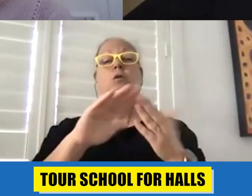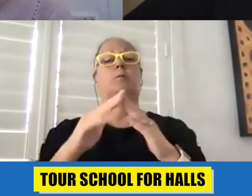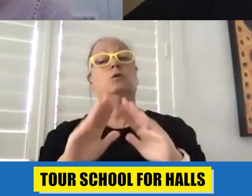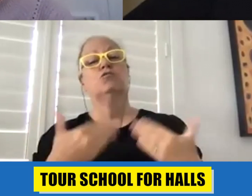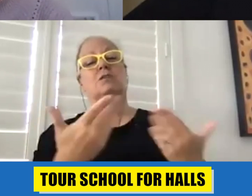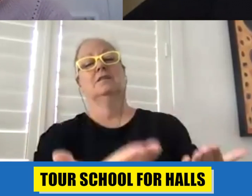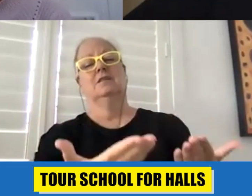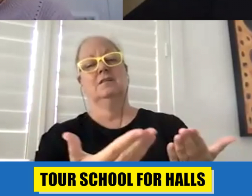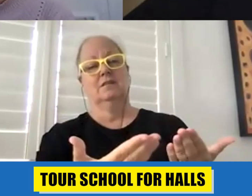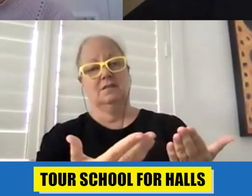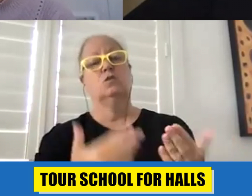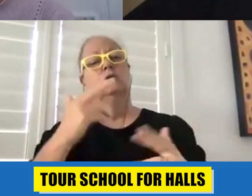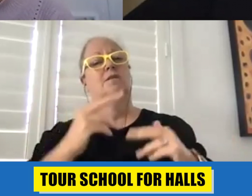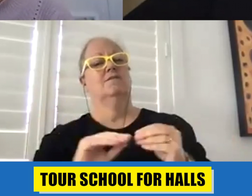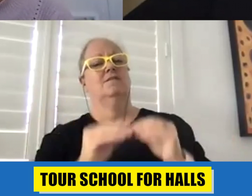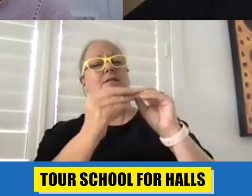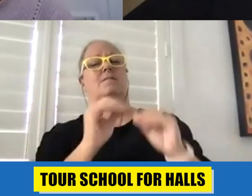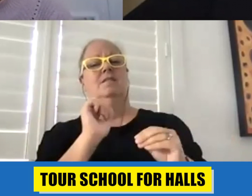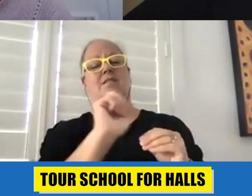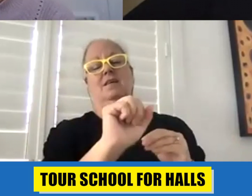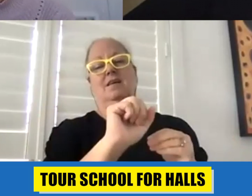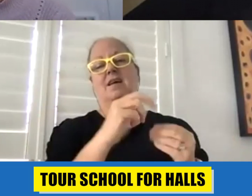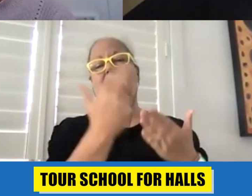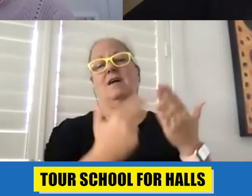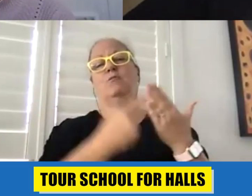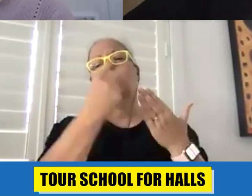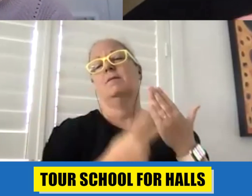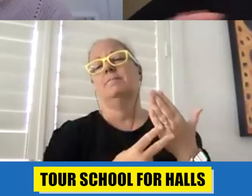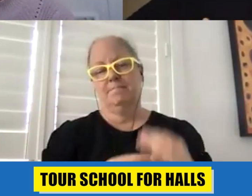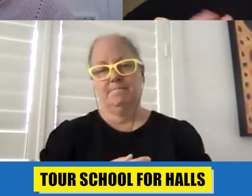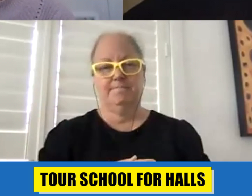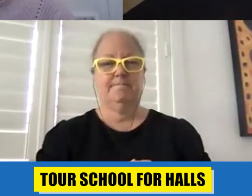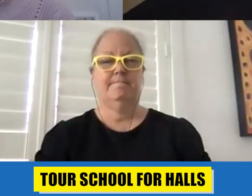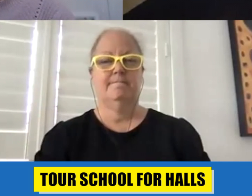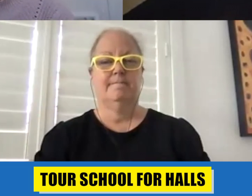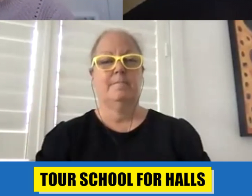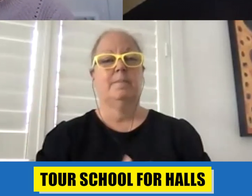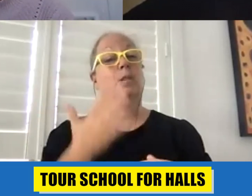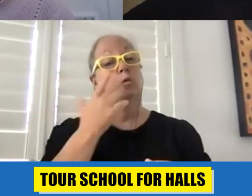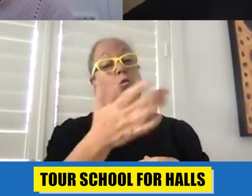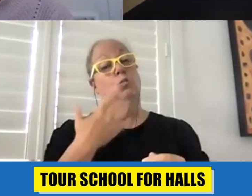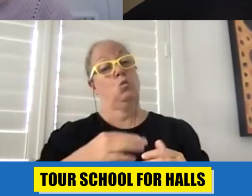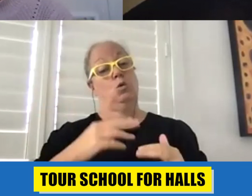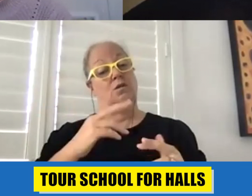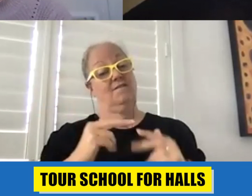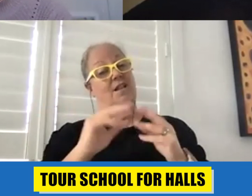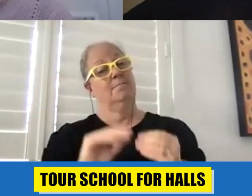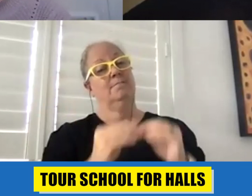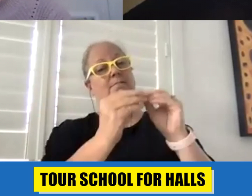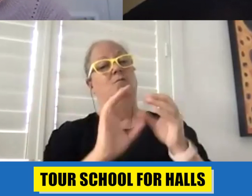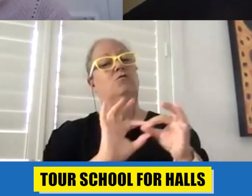in developing their programming vision. I think, you know, developing relationships